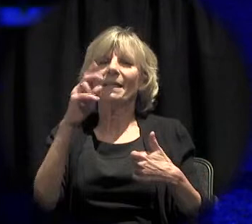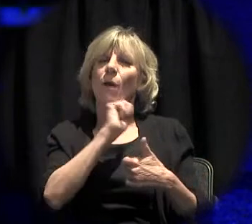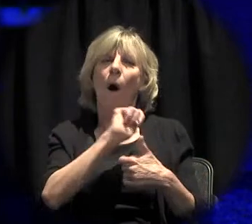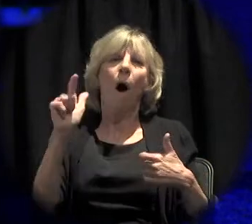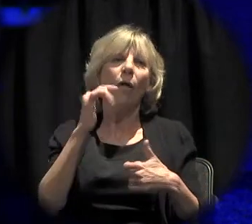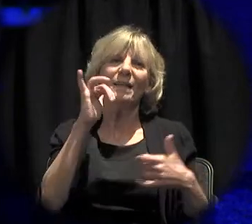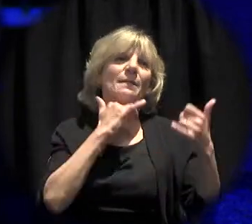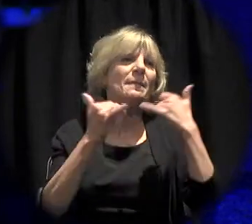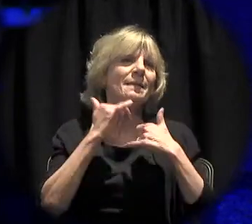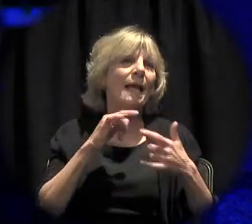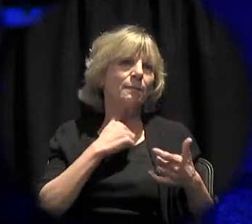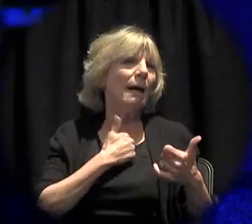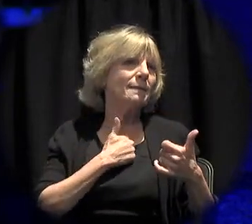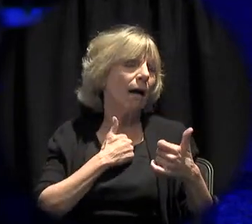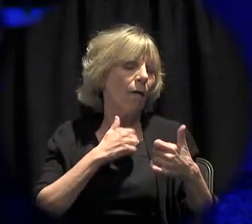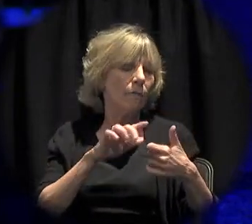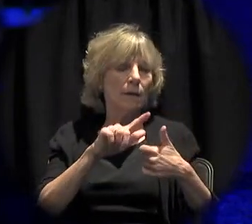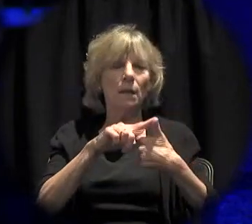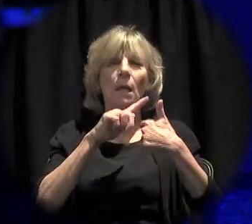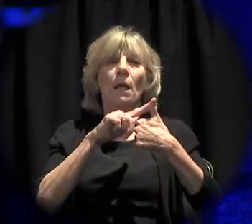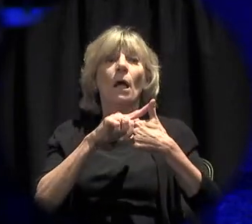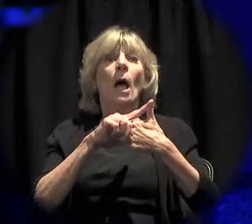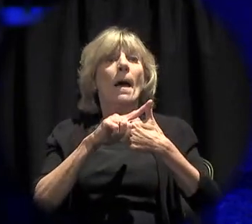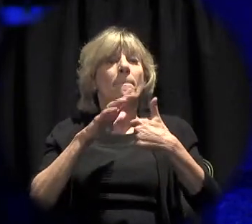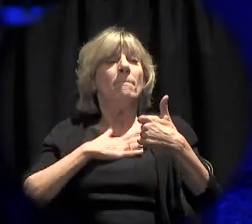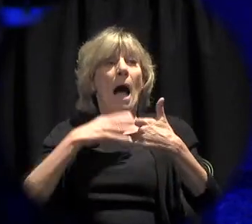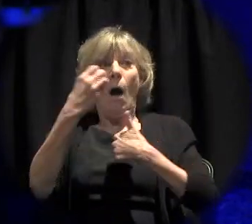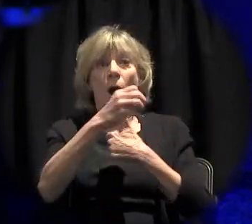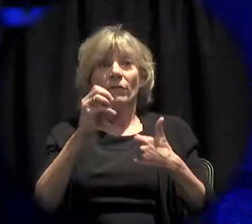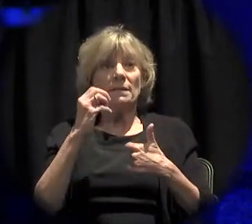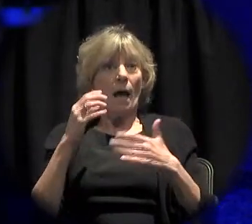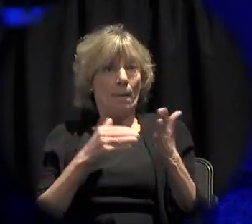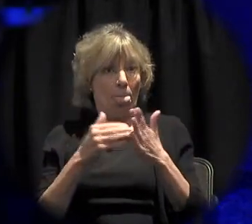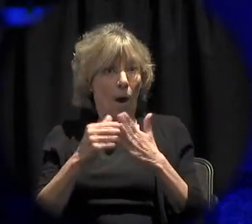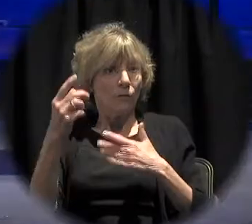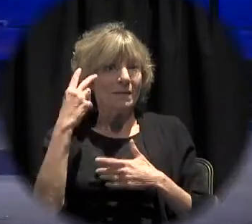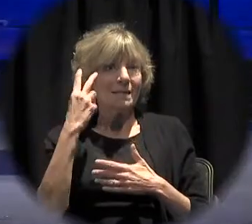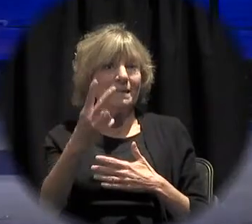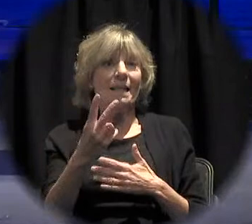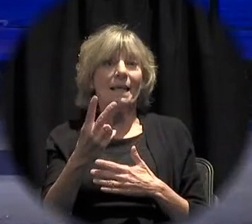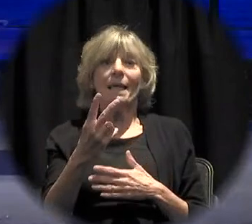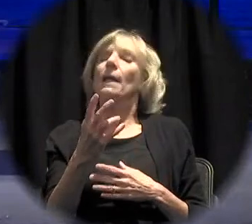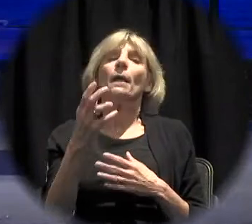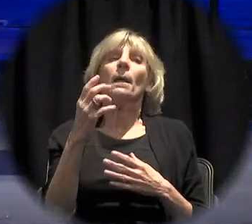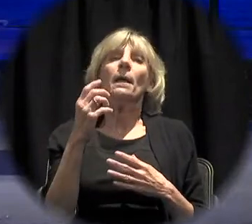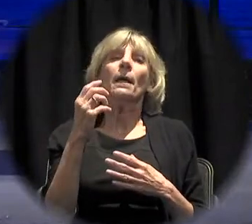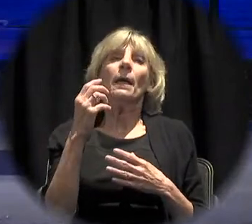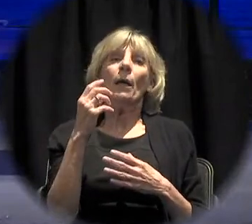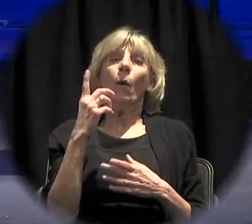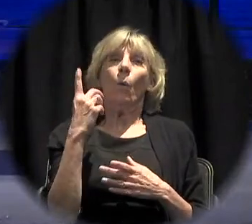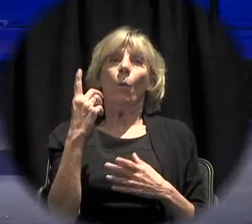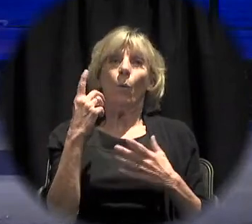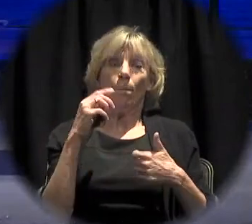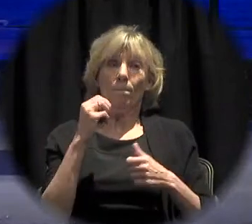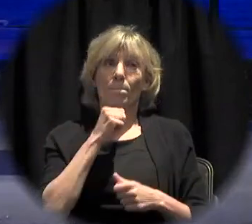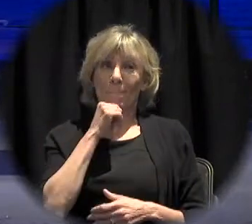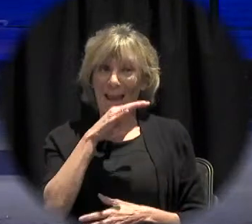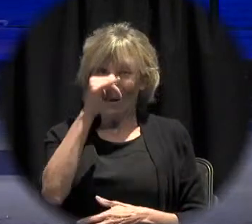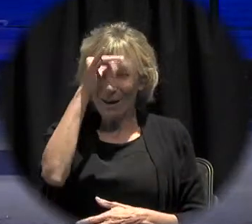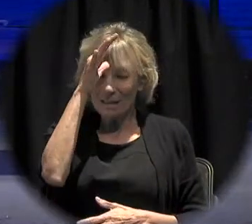the one I face most in the counseling office is this one. Control and respect. The demand for children to